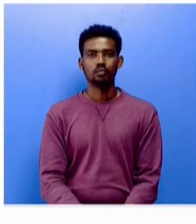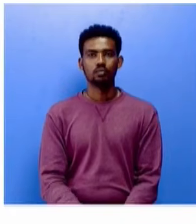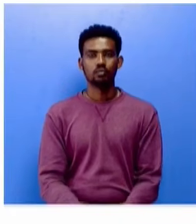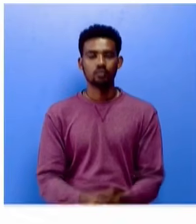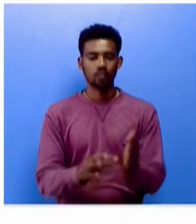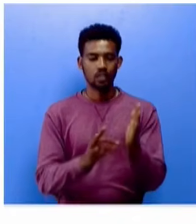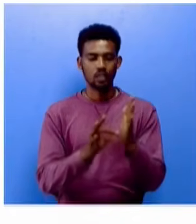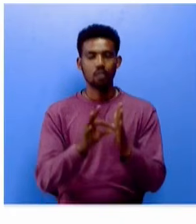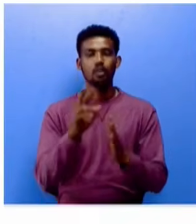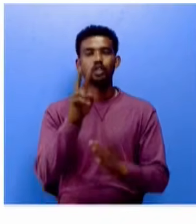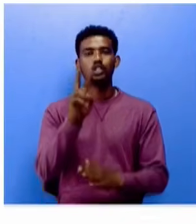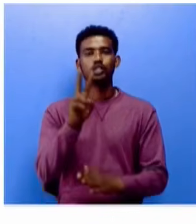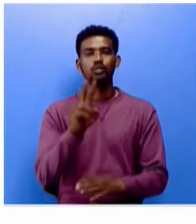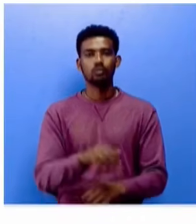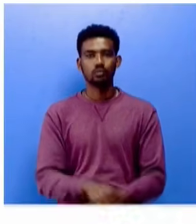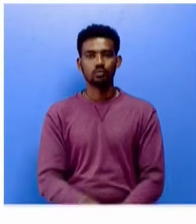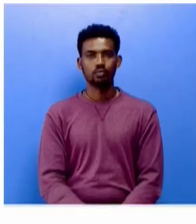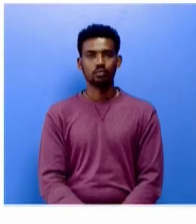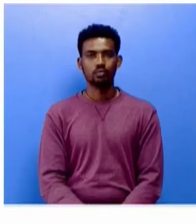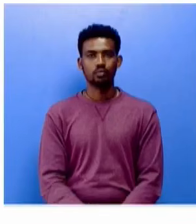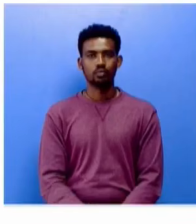Number two,